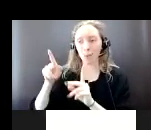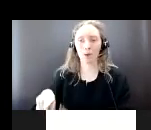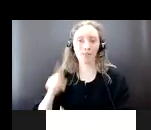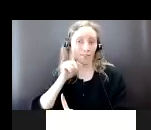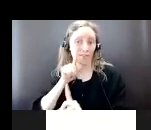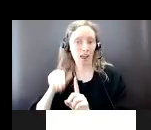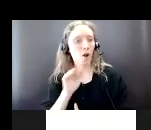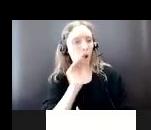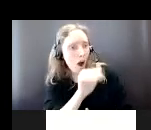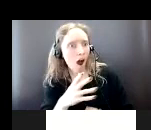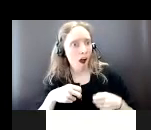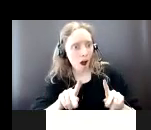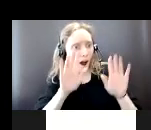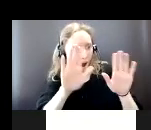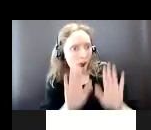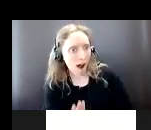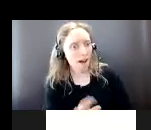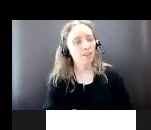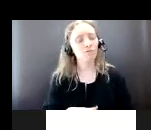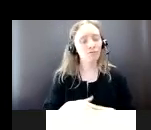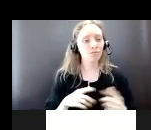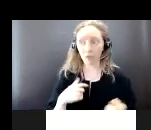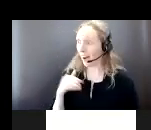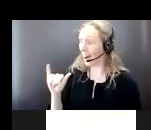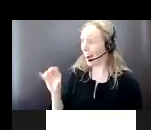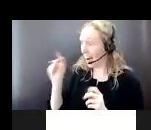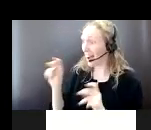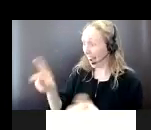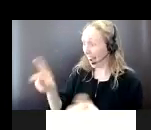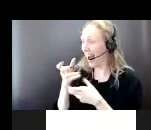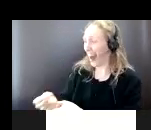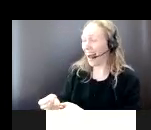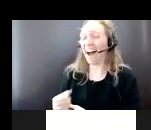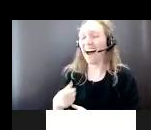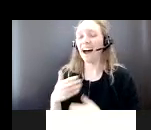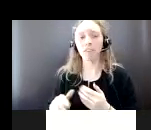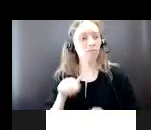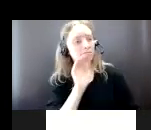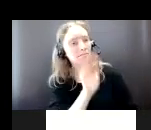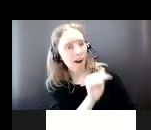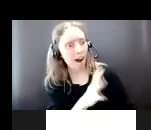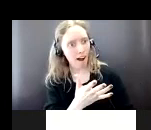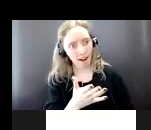goals. And then after that, I say, do you have family and friends that might want to participate in this?